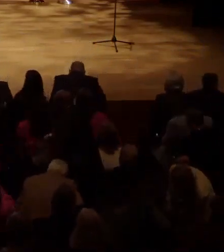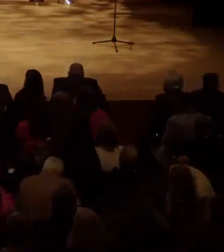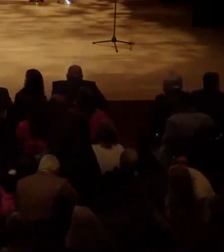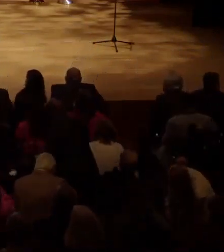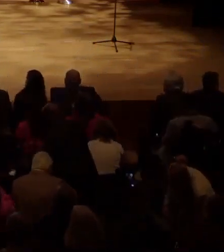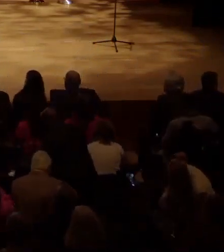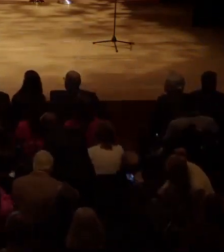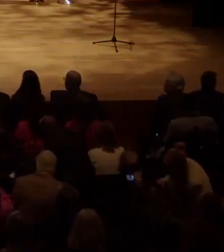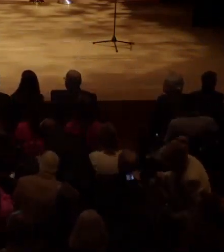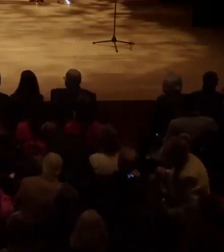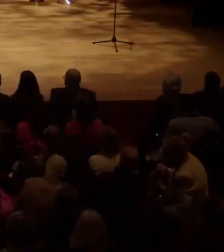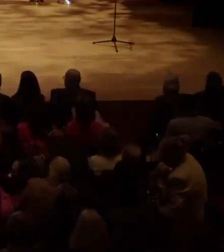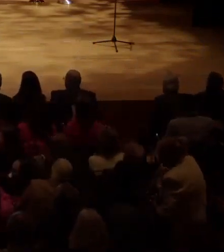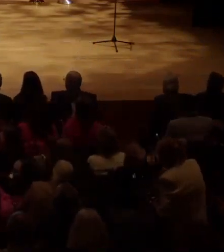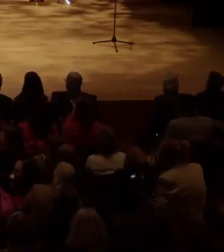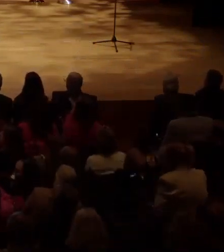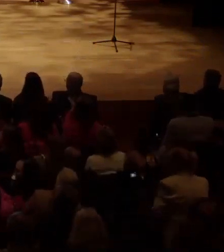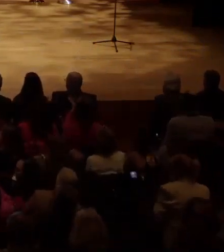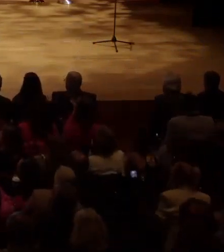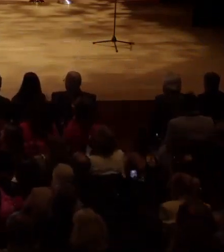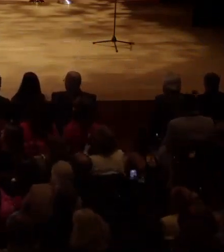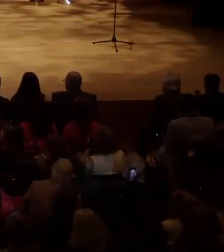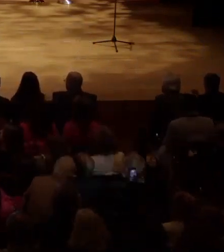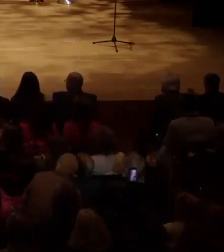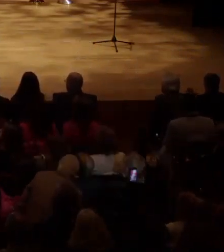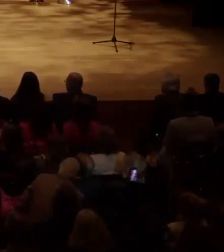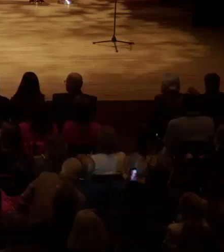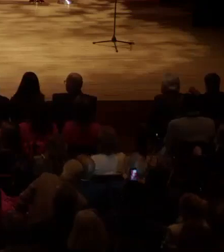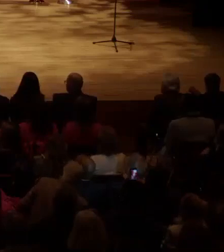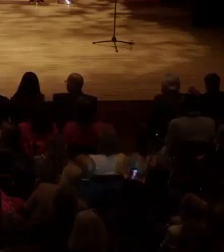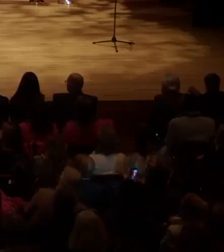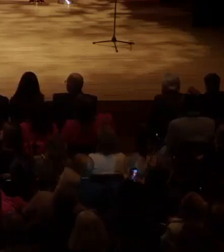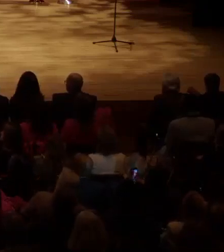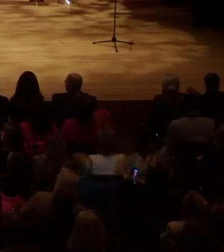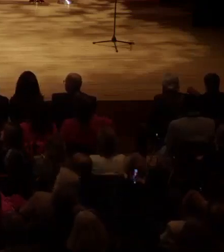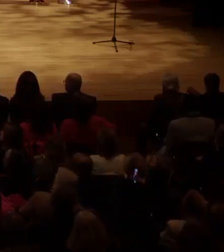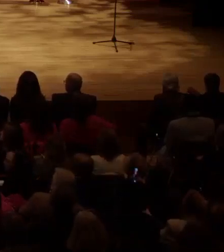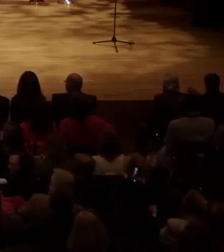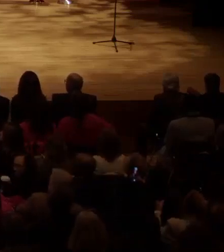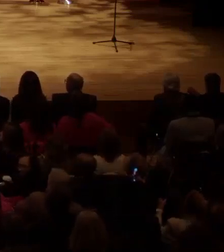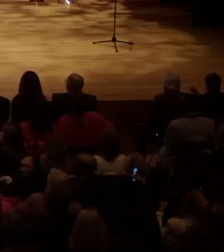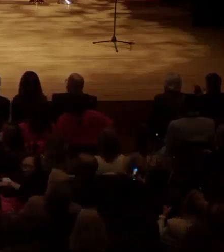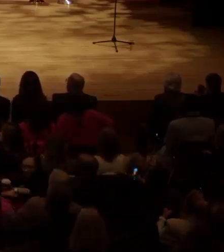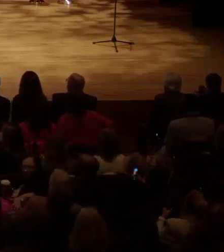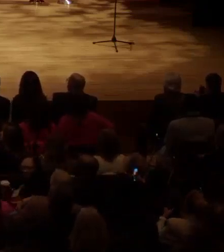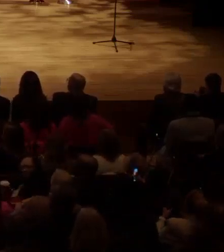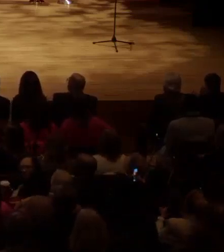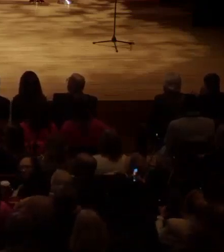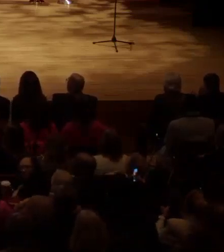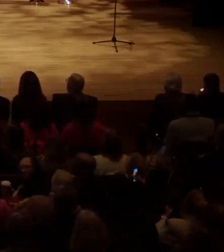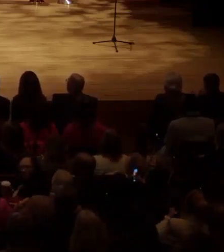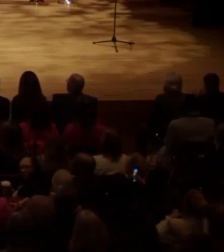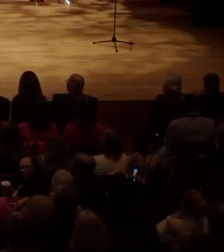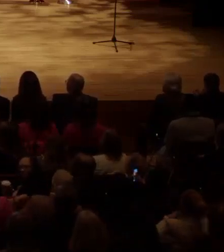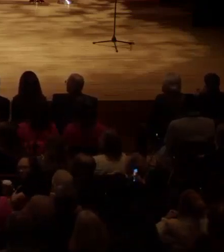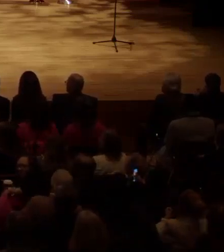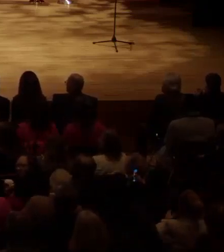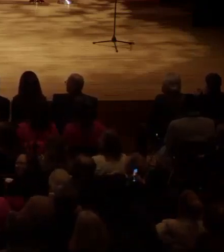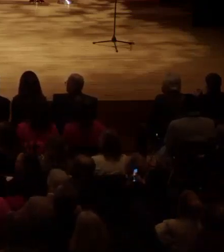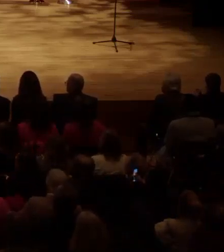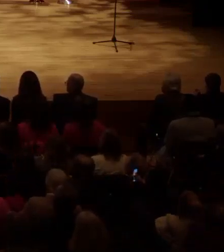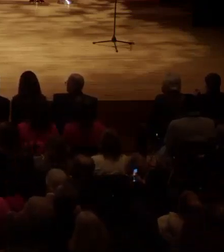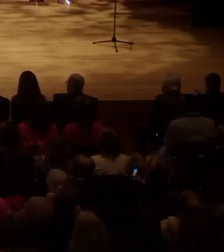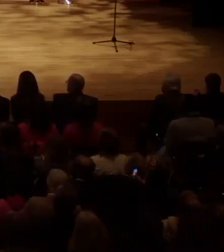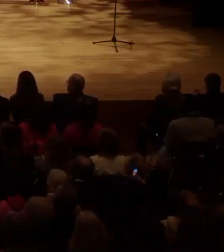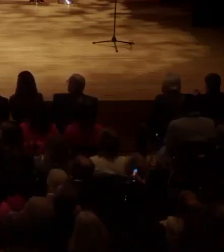Next, I'd like to introduce Rabbi Mark Shook, who is the chaplain coordinator for the St. Louis County Police Department, for our